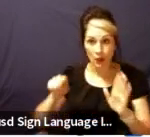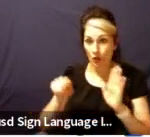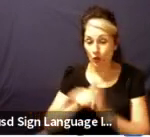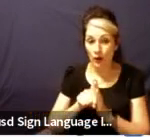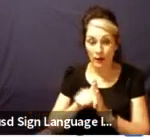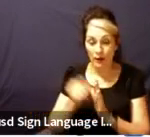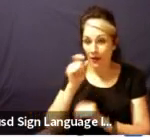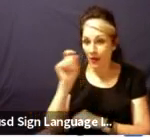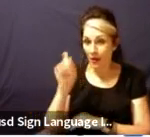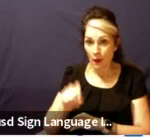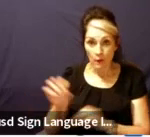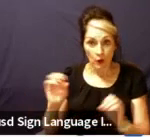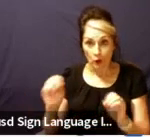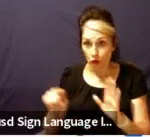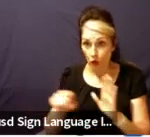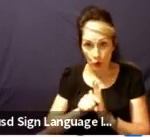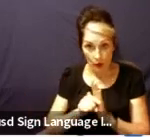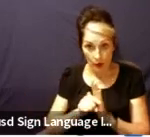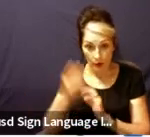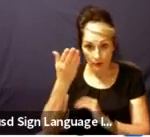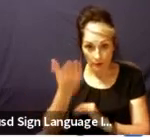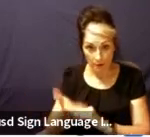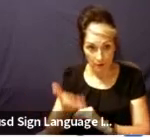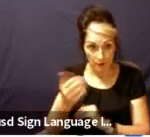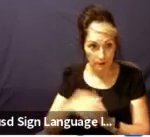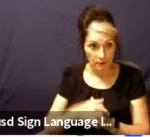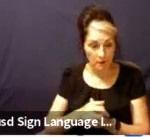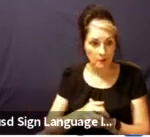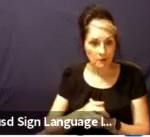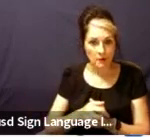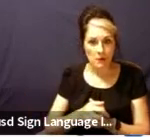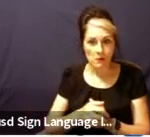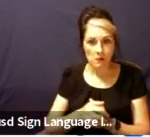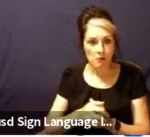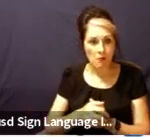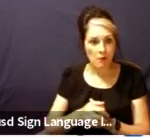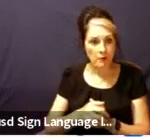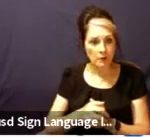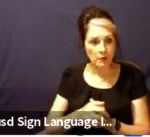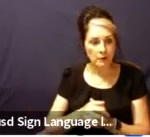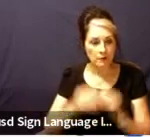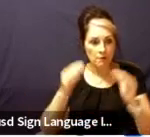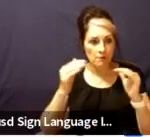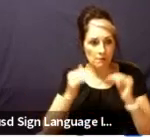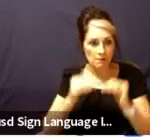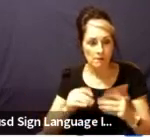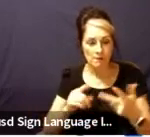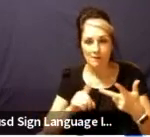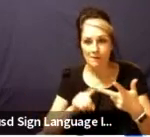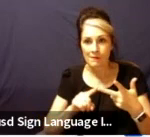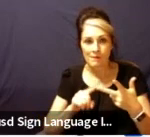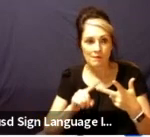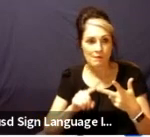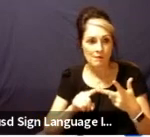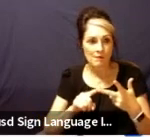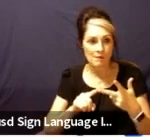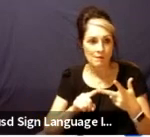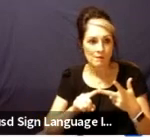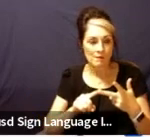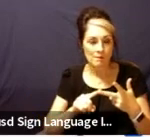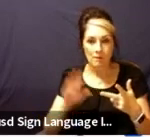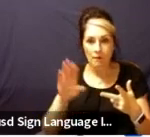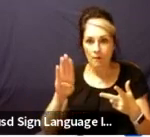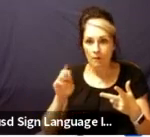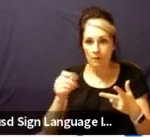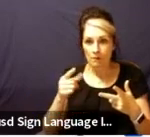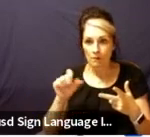therefore there is no grade for this particular assignment. The next assignment here I see is bags